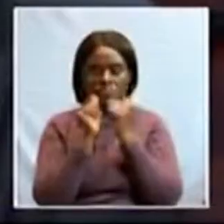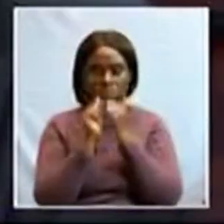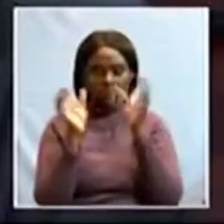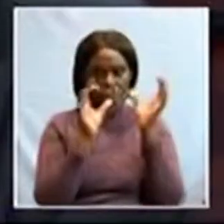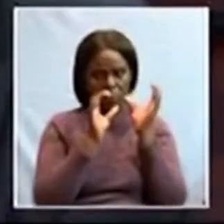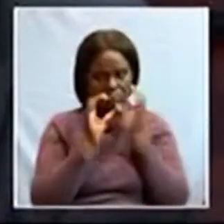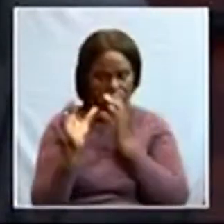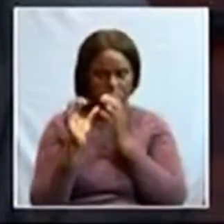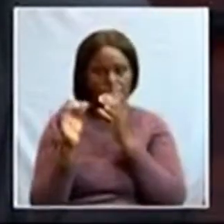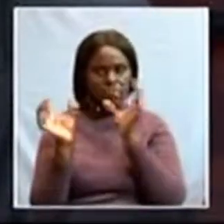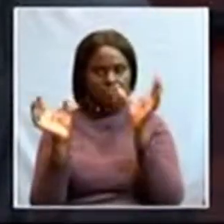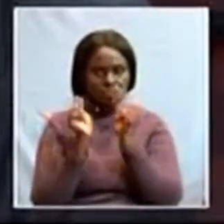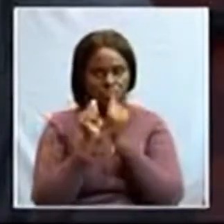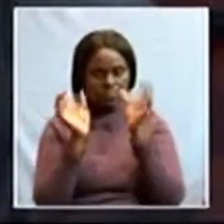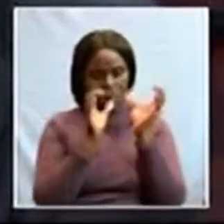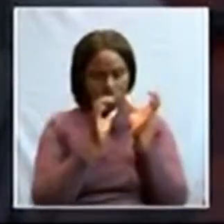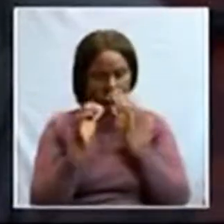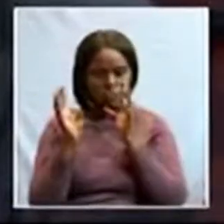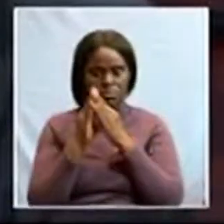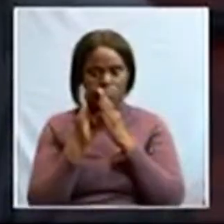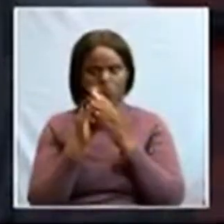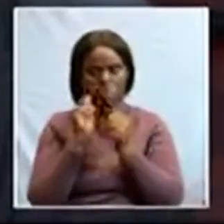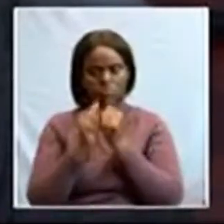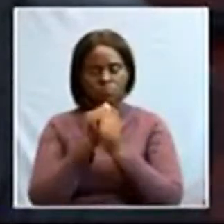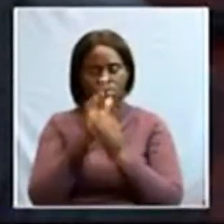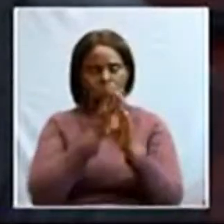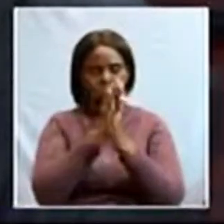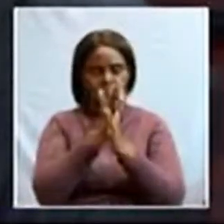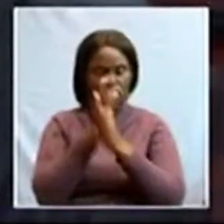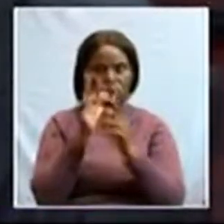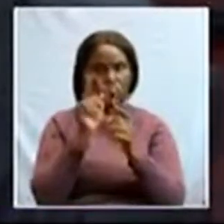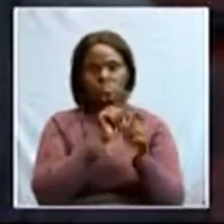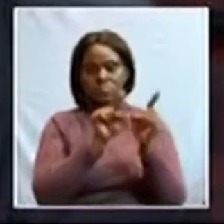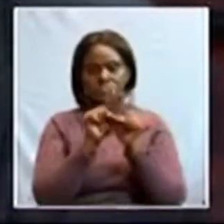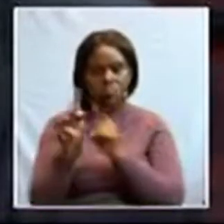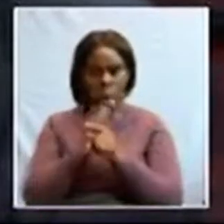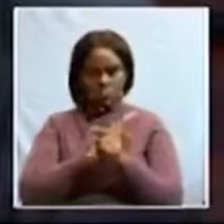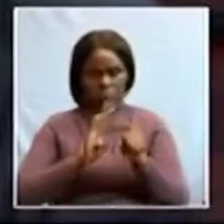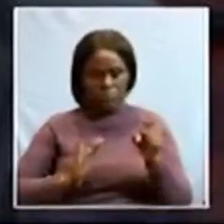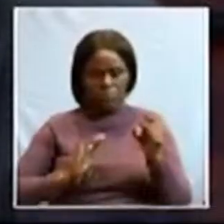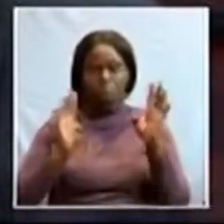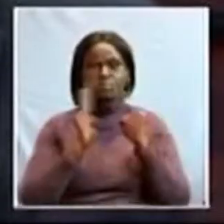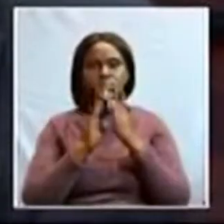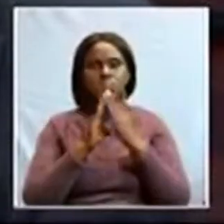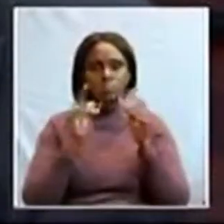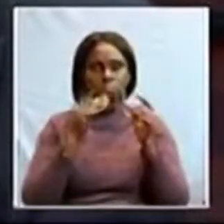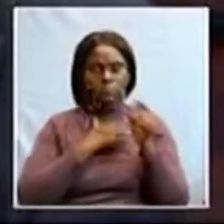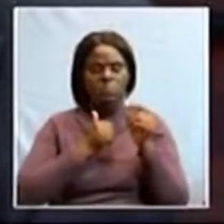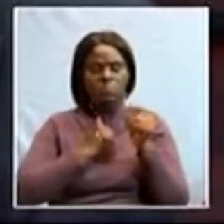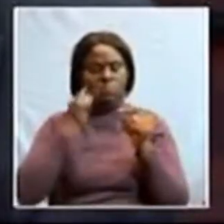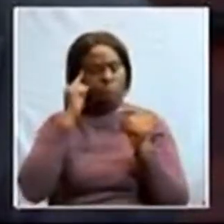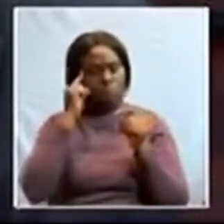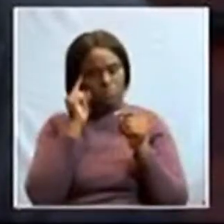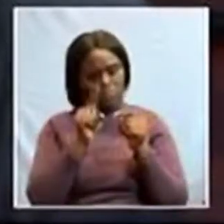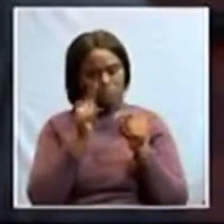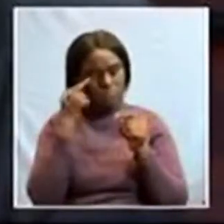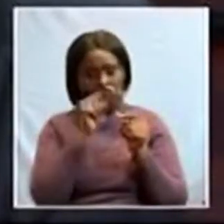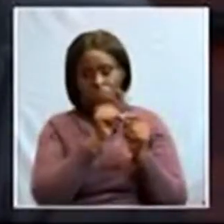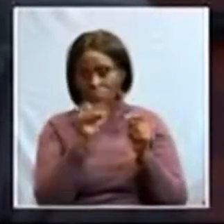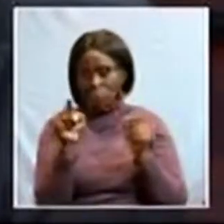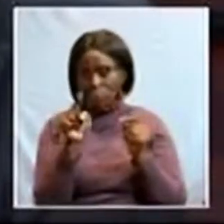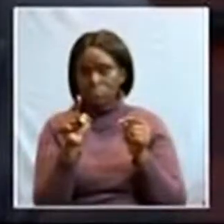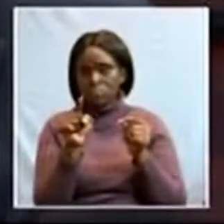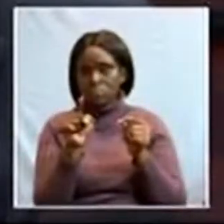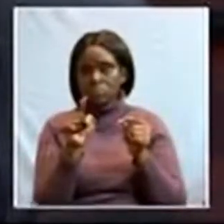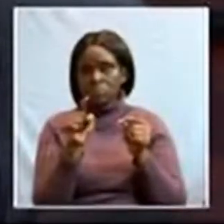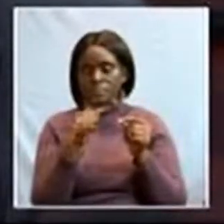council meetings, I think the ones that they are referring to as the board meetings. I think for these ones,